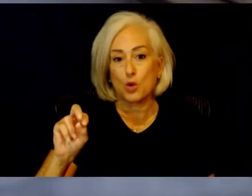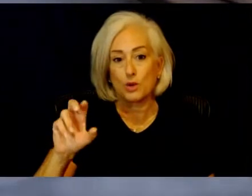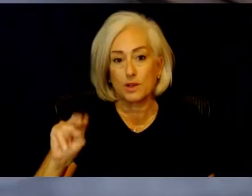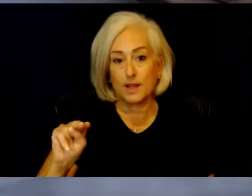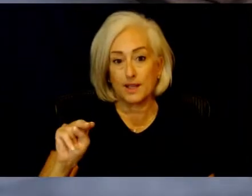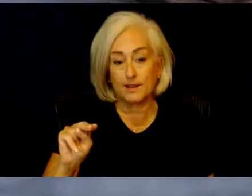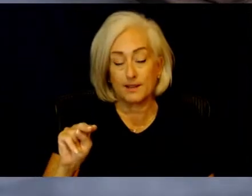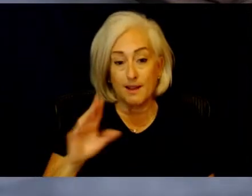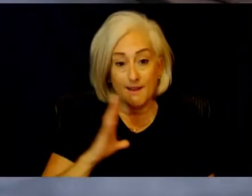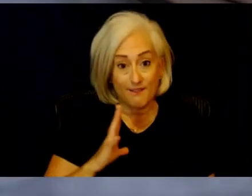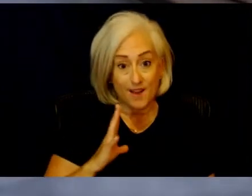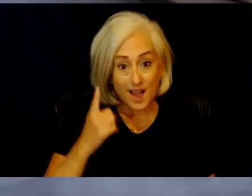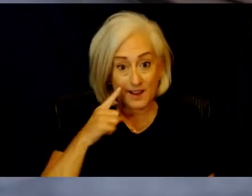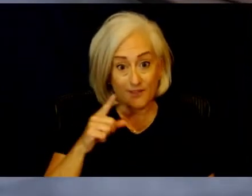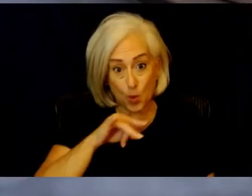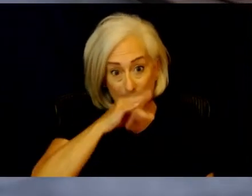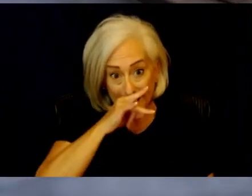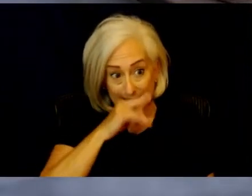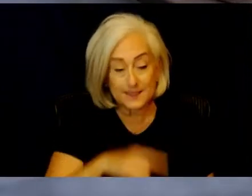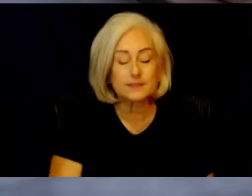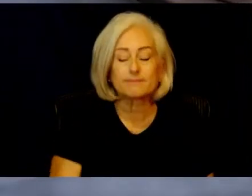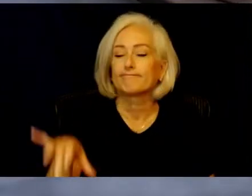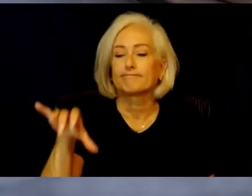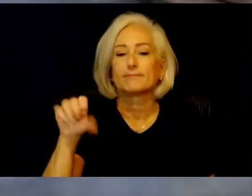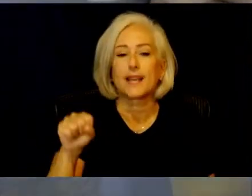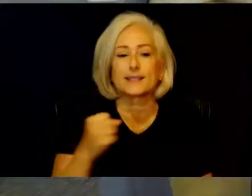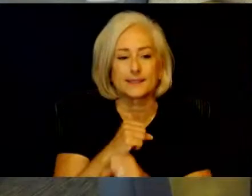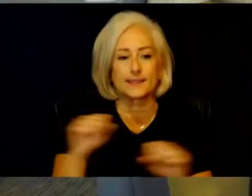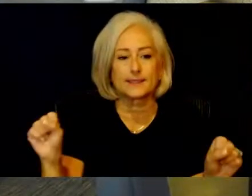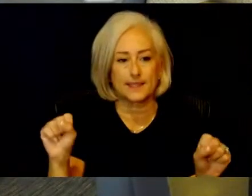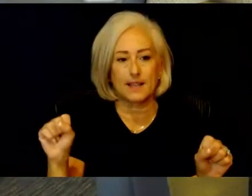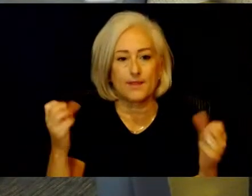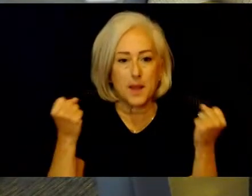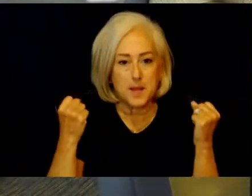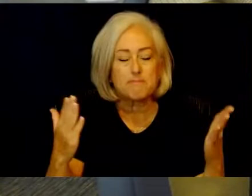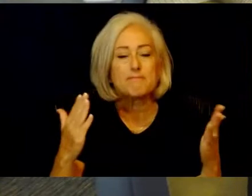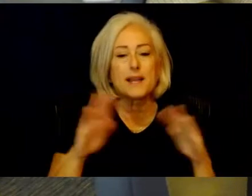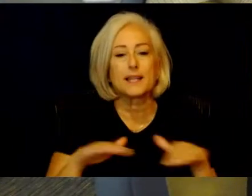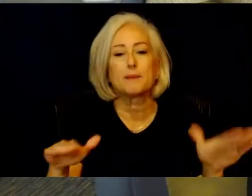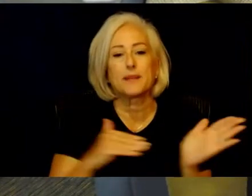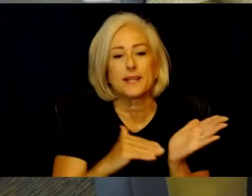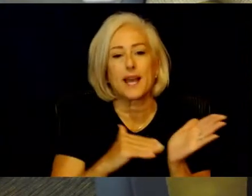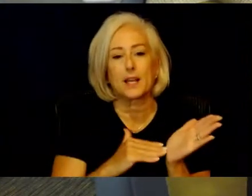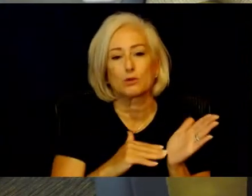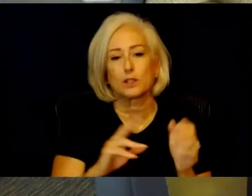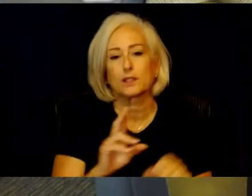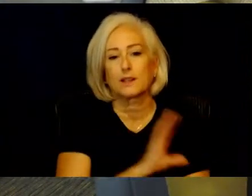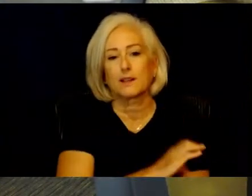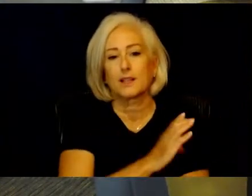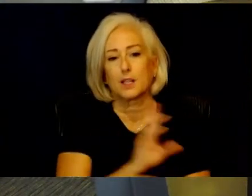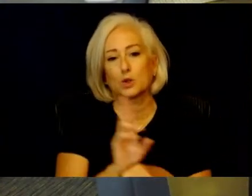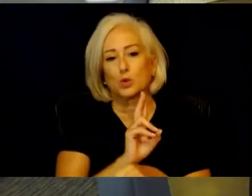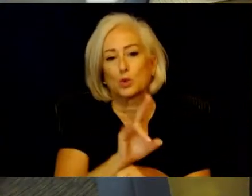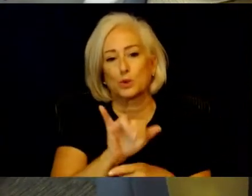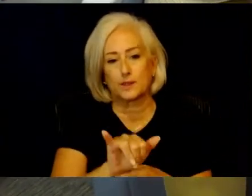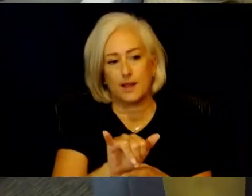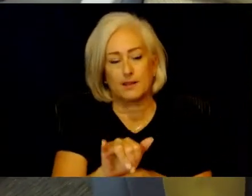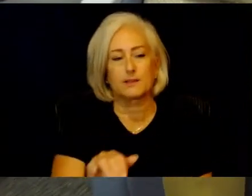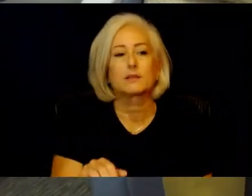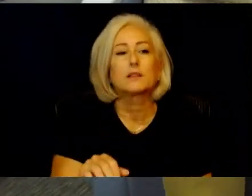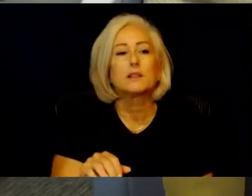It is safe for kids, and it is used by a lot of pediatric sleep clinics. You are looking at a low